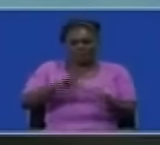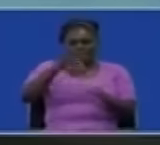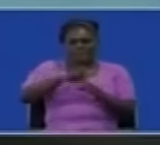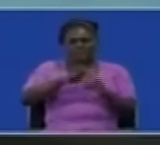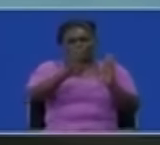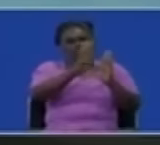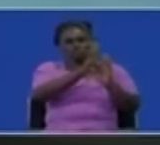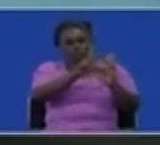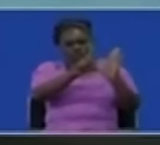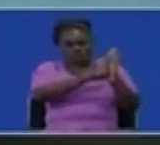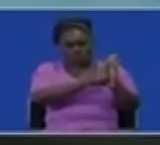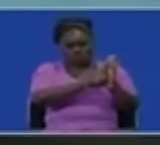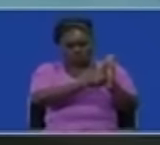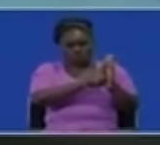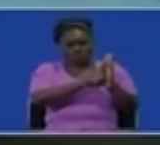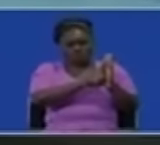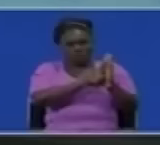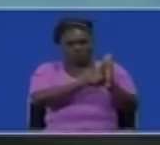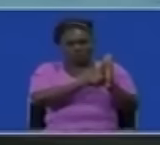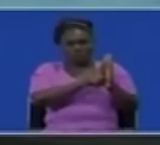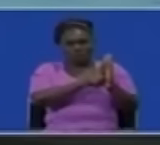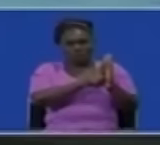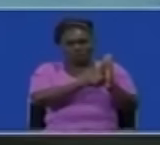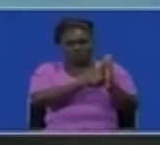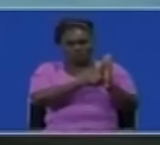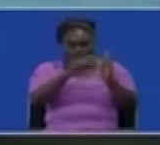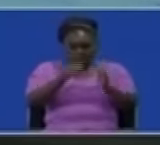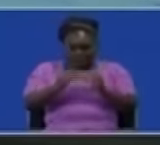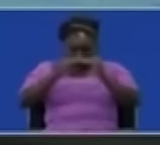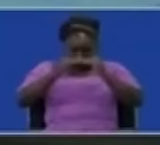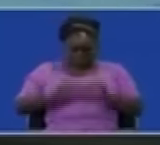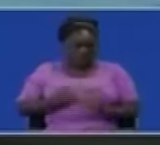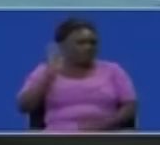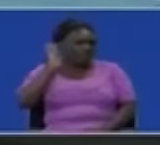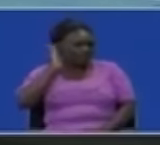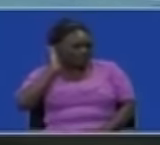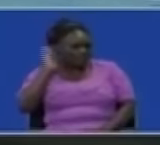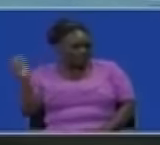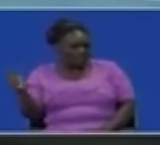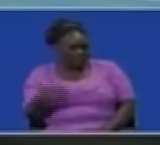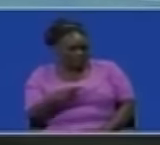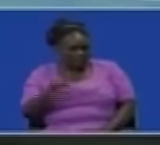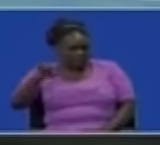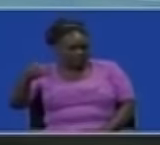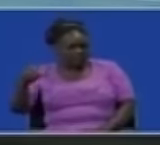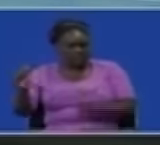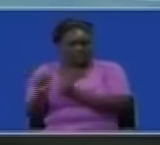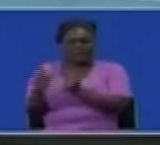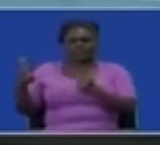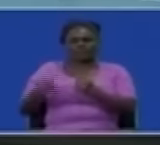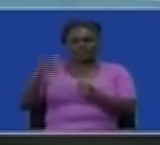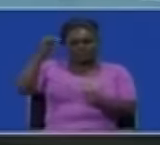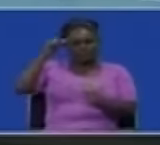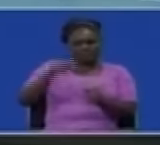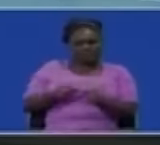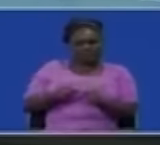the Public Procurement and Assets Disposal Act. The next hearing for that is January the 19th. Let me also remind